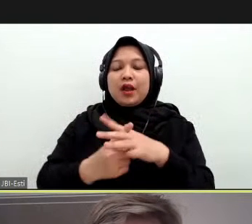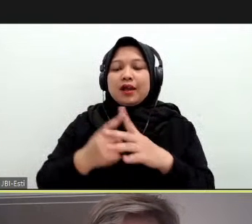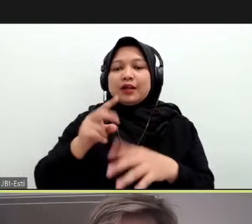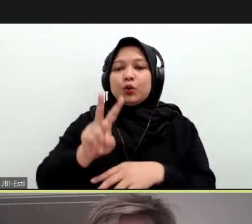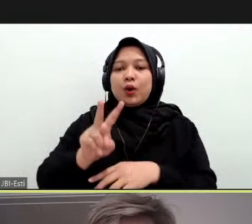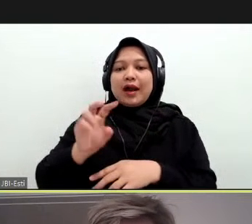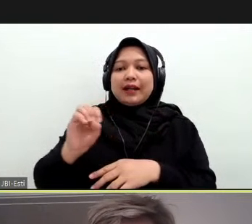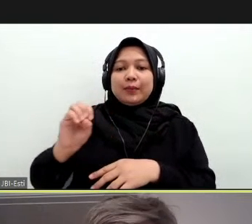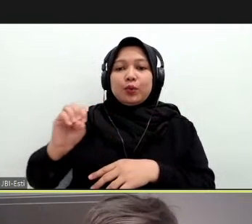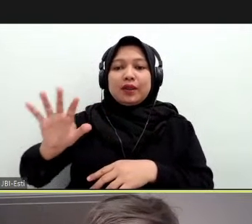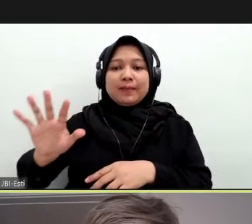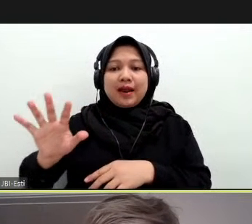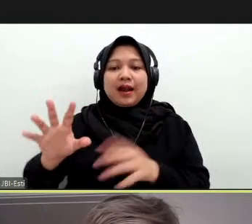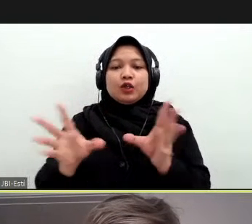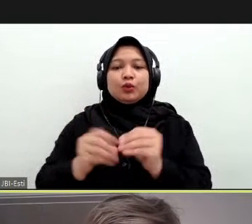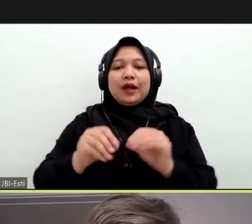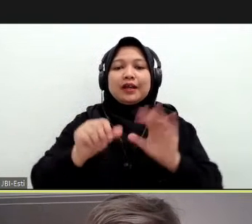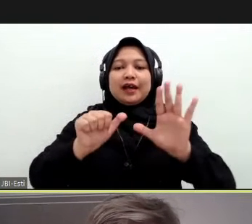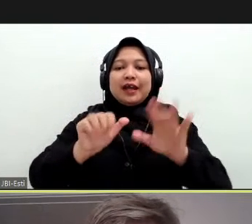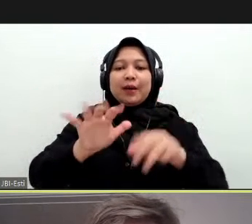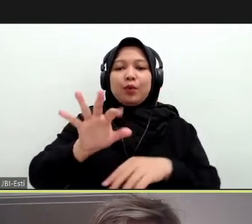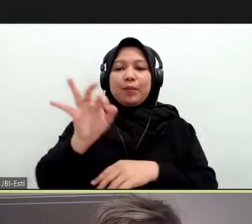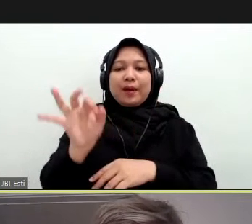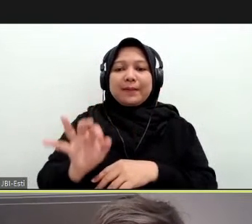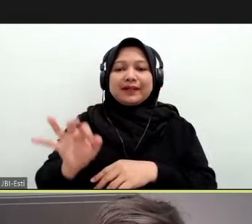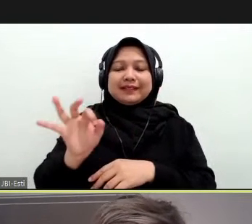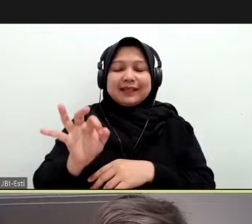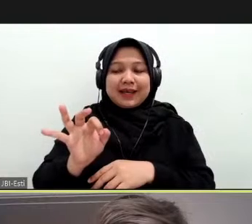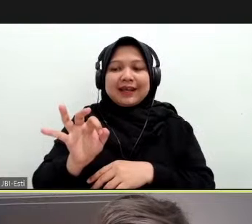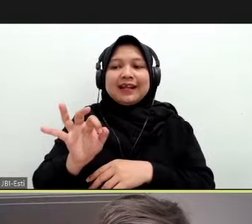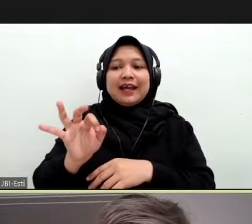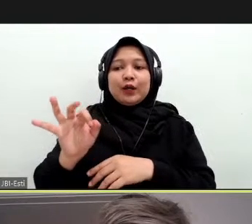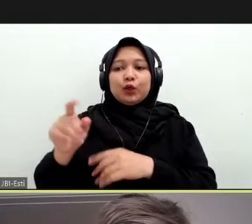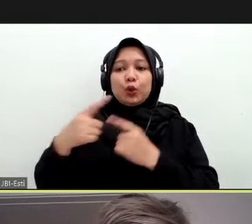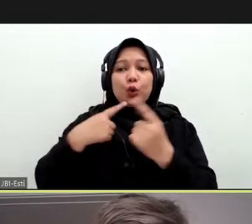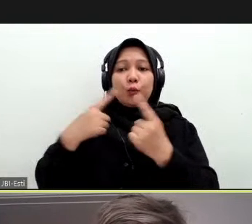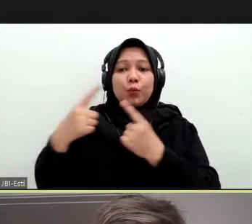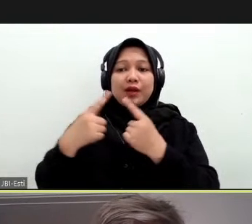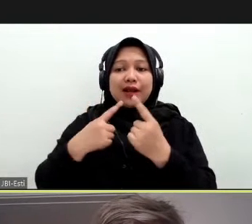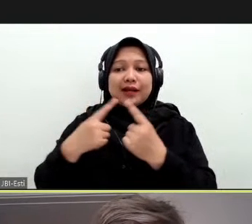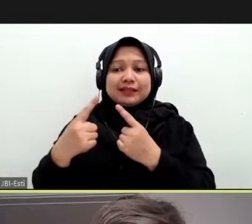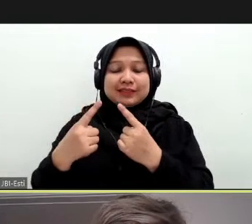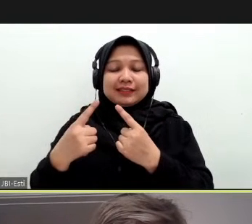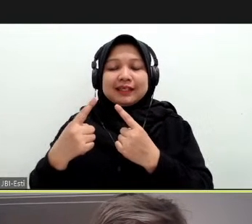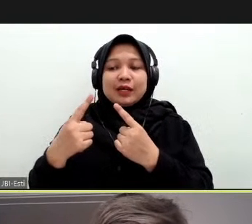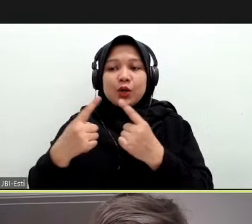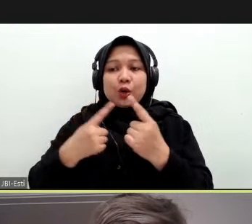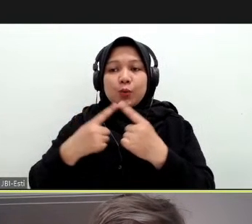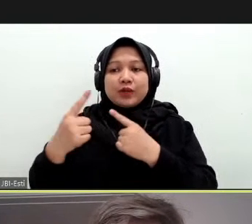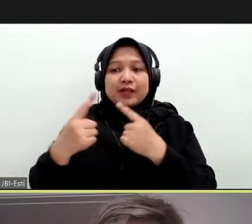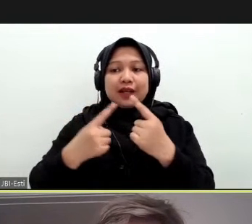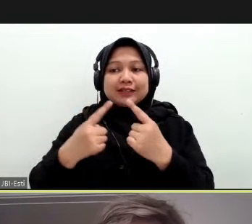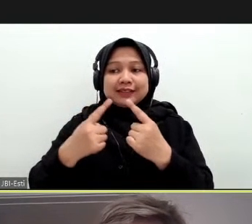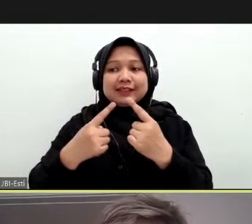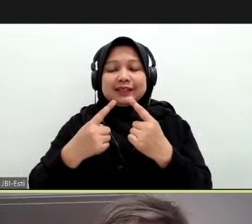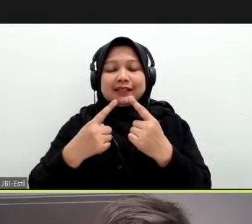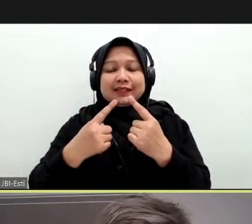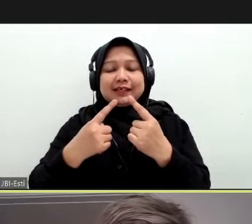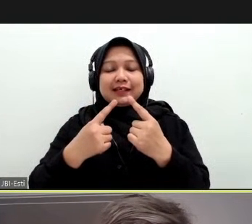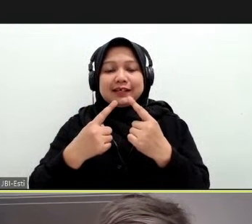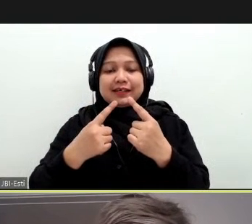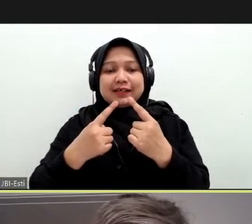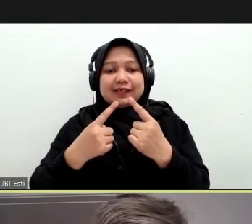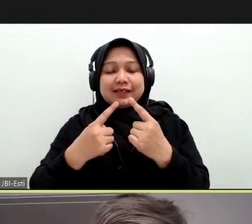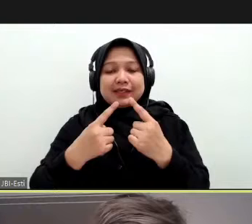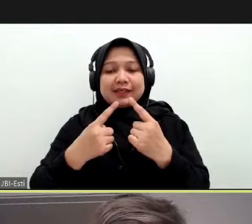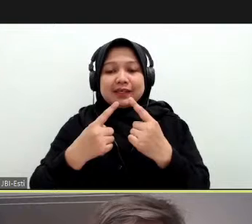66% of all relevant communications sent by the mandate of the UN Special Rapporteur on the promotion and protection of human rights